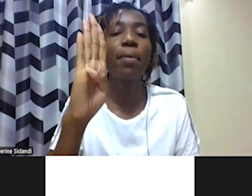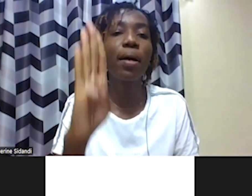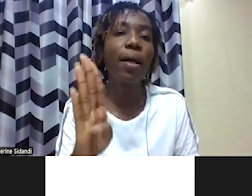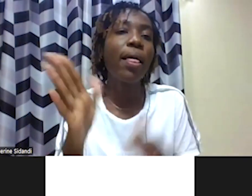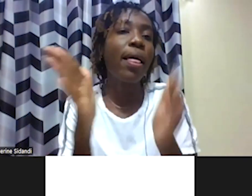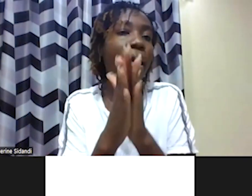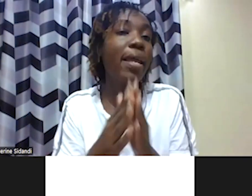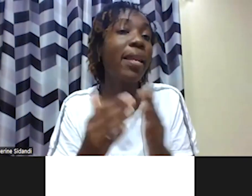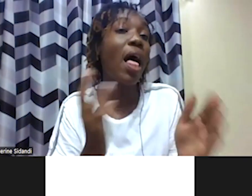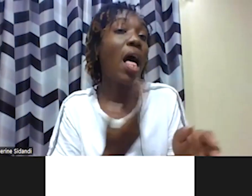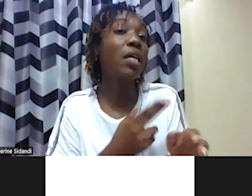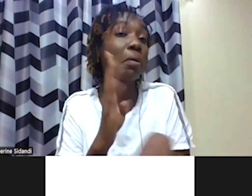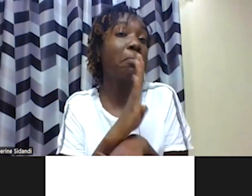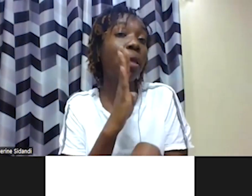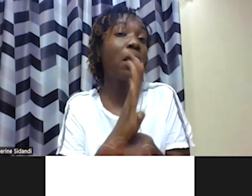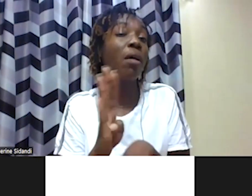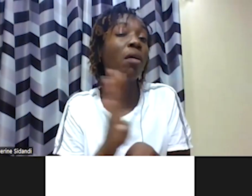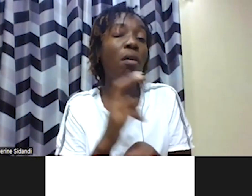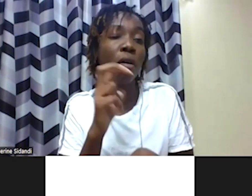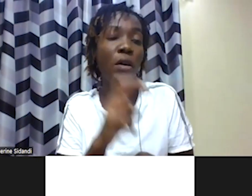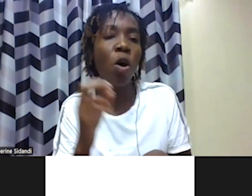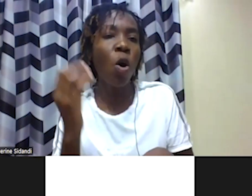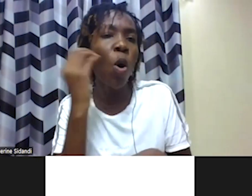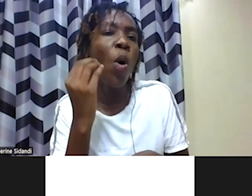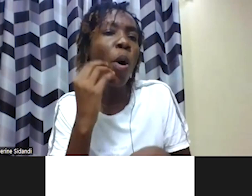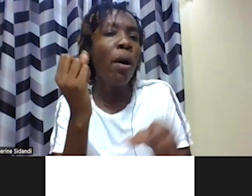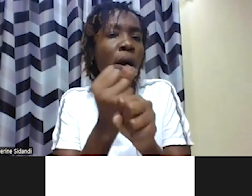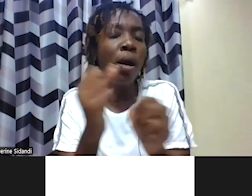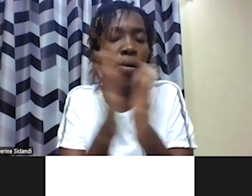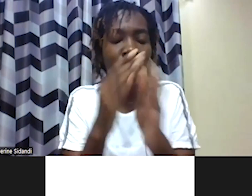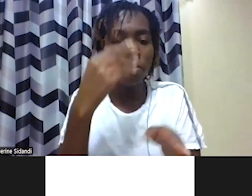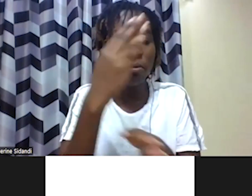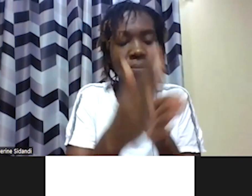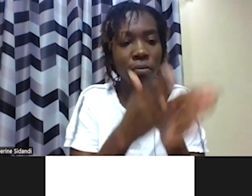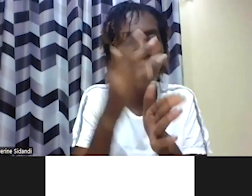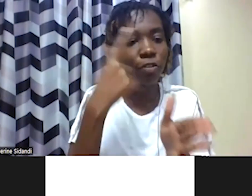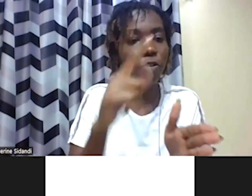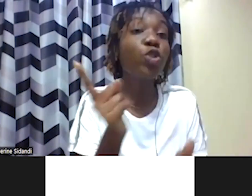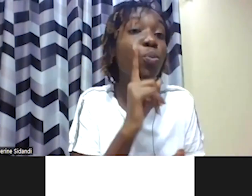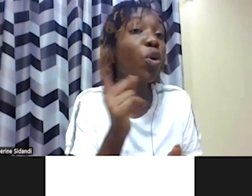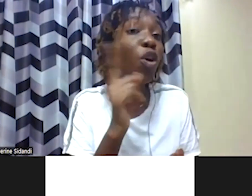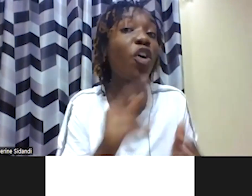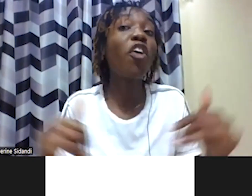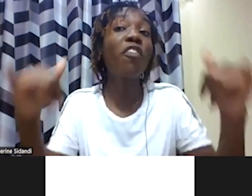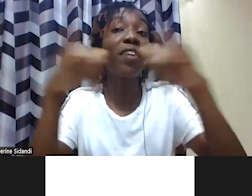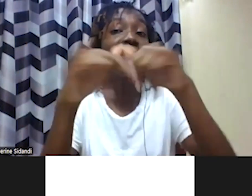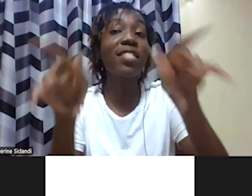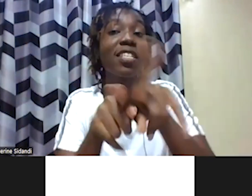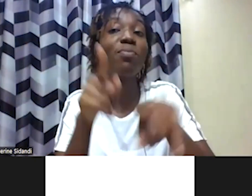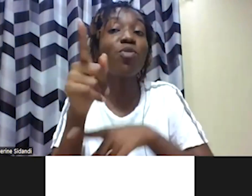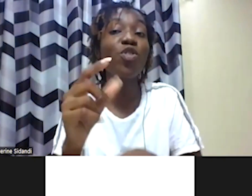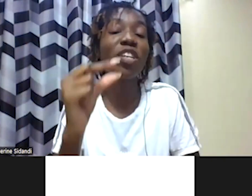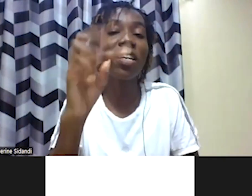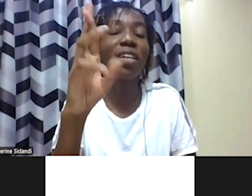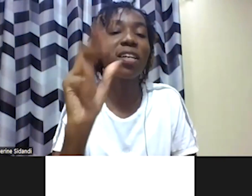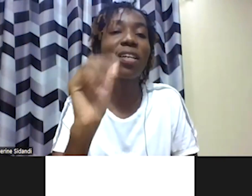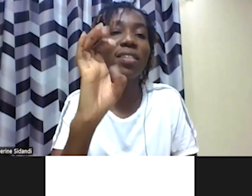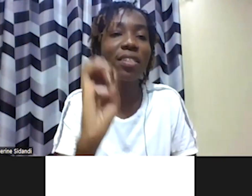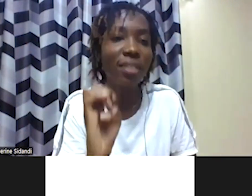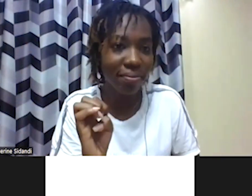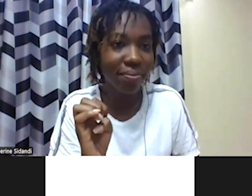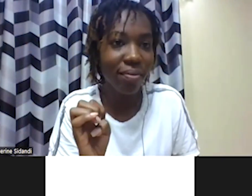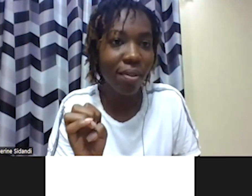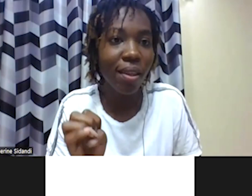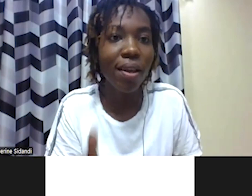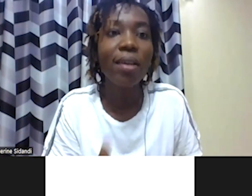at the homework for the children or preparing for tomorrow's conference like you, Grace, now. Yeah, and because